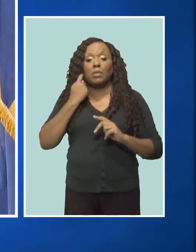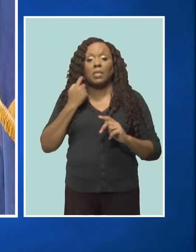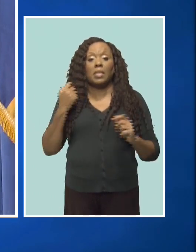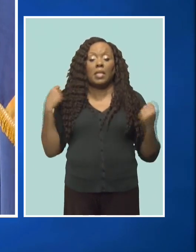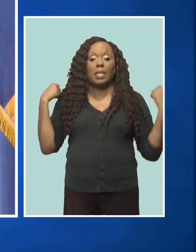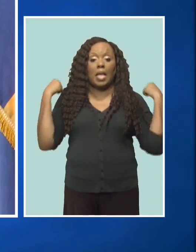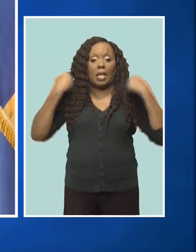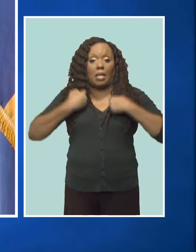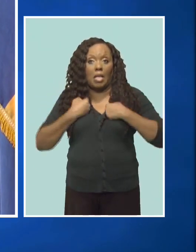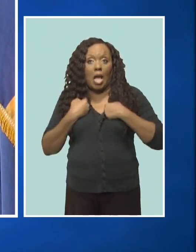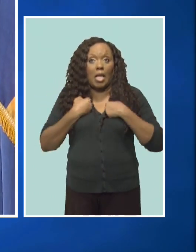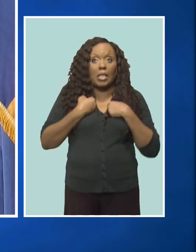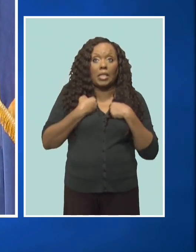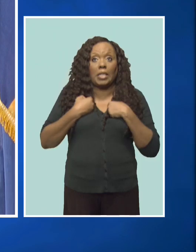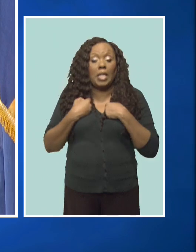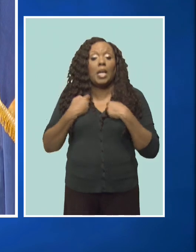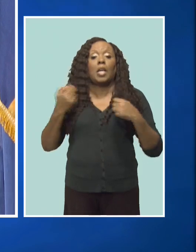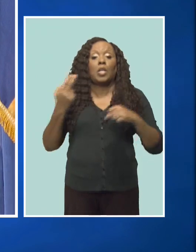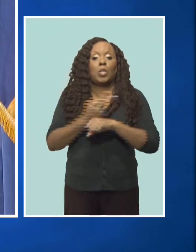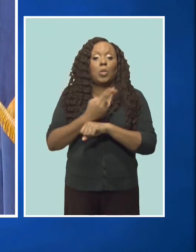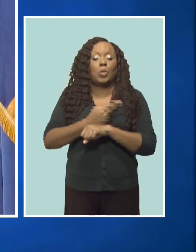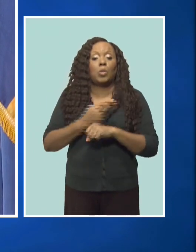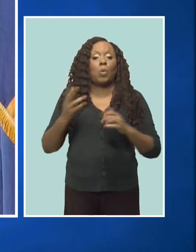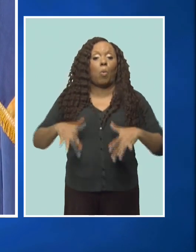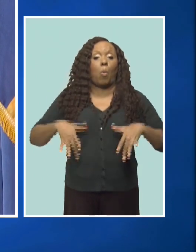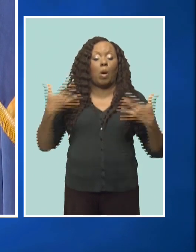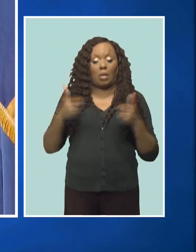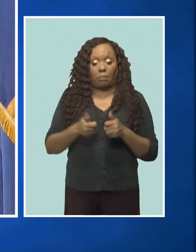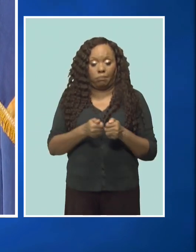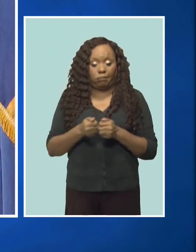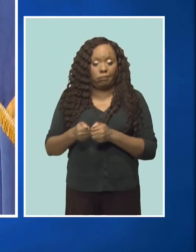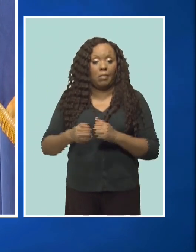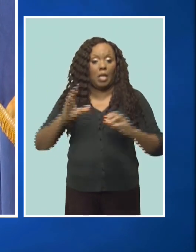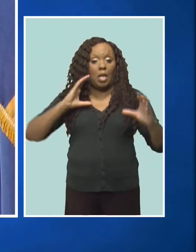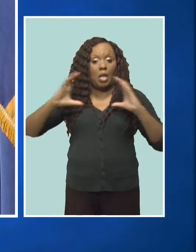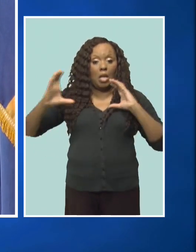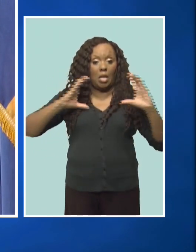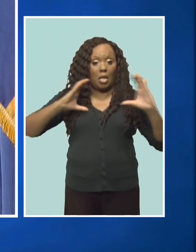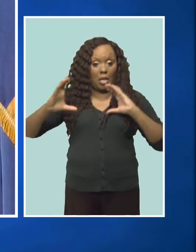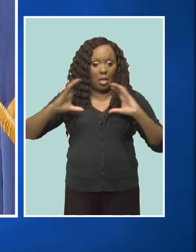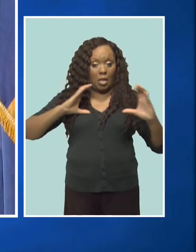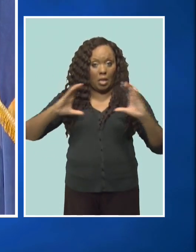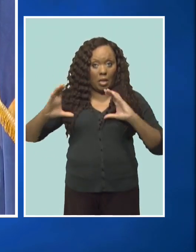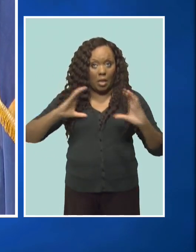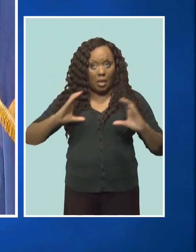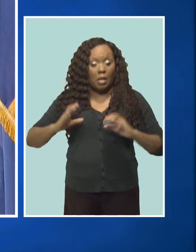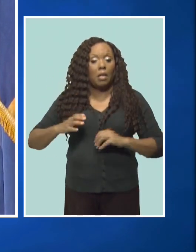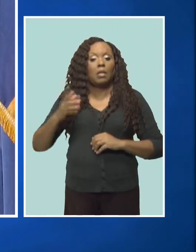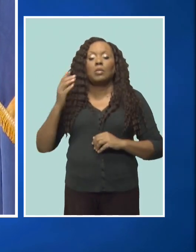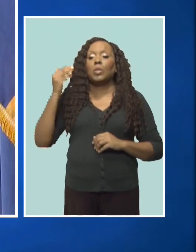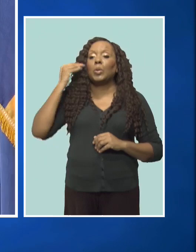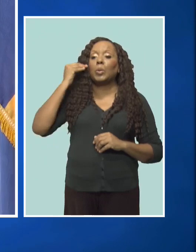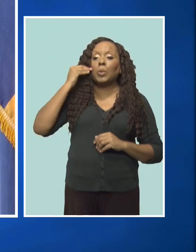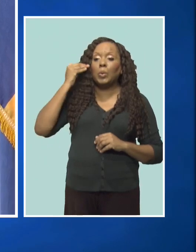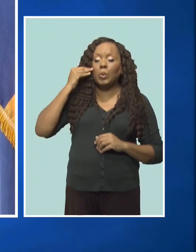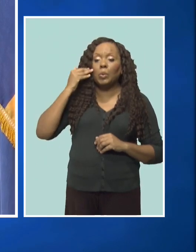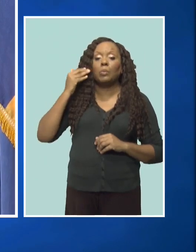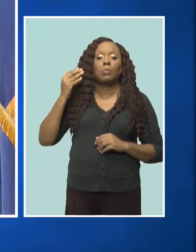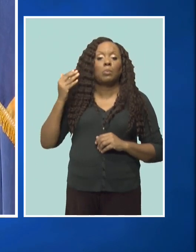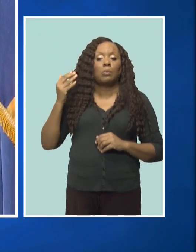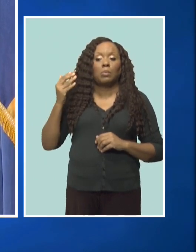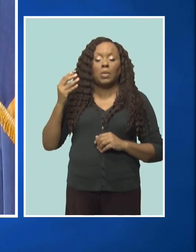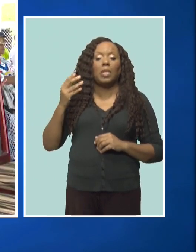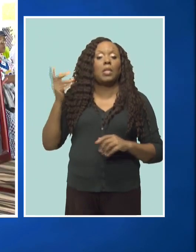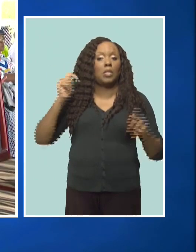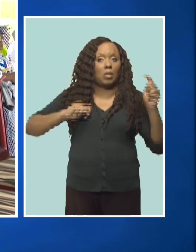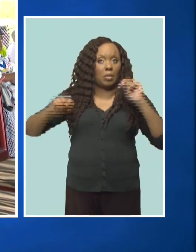lost, and they used the WhatsApp to communicate with the fire service in order to let persons know or let us know that they were in